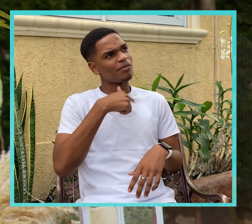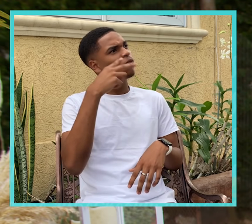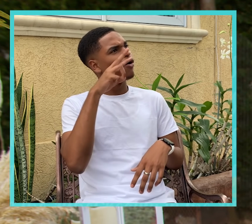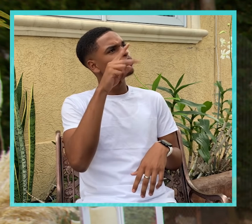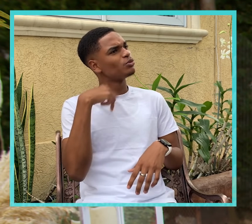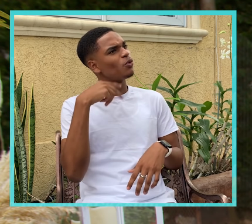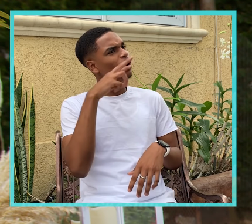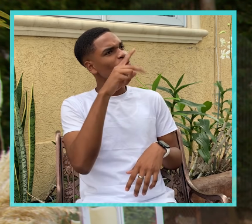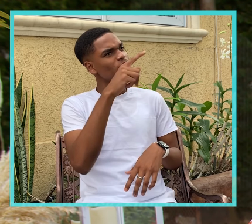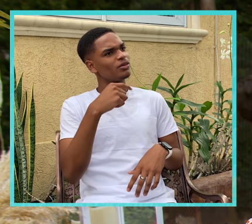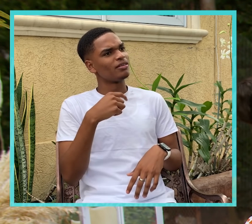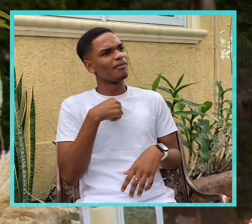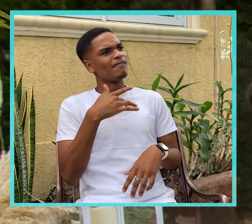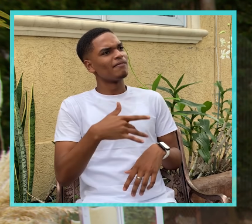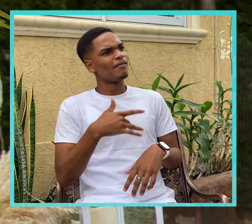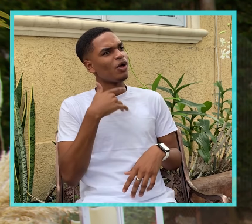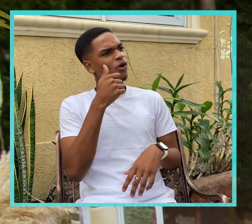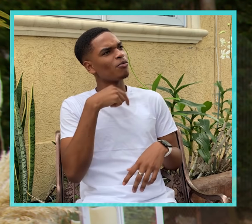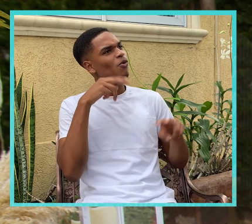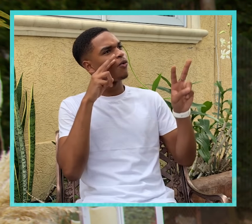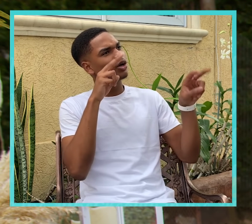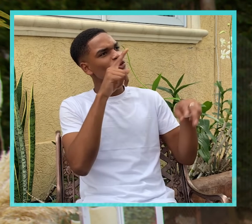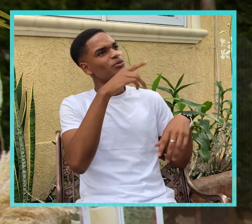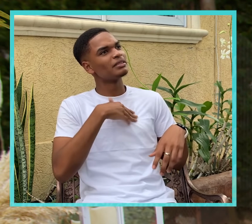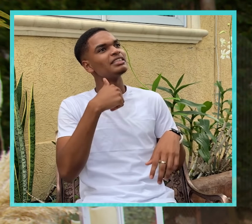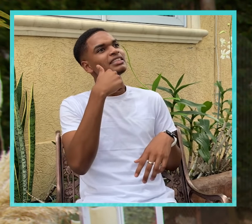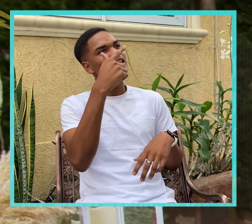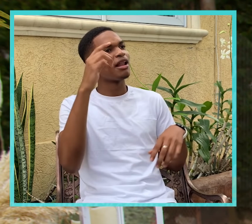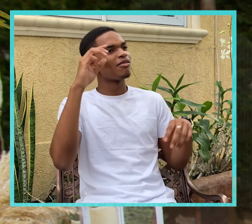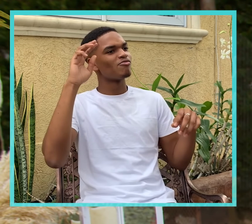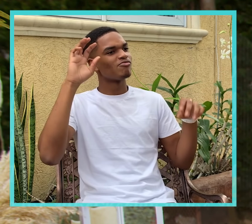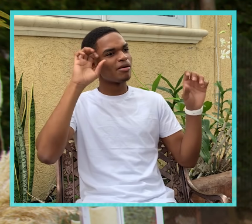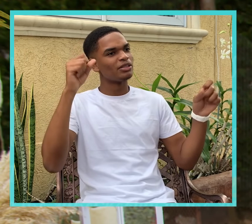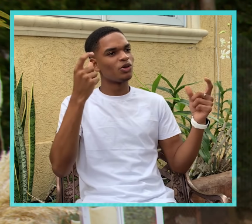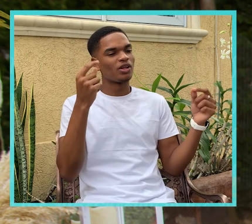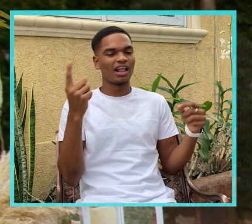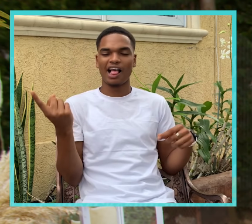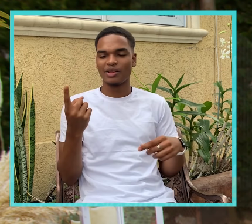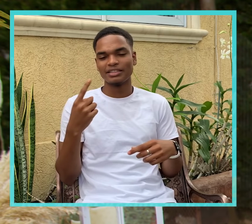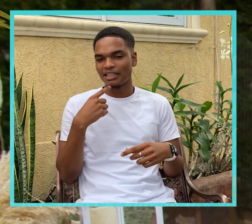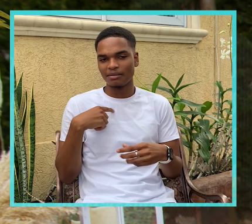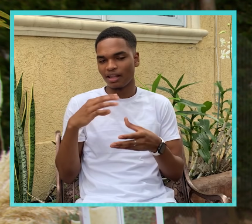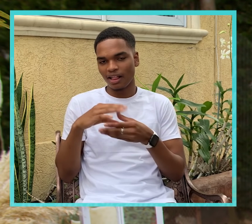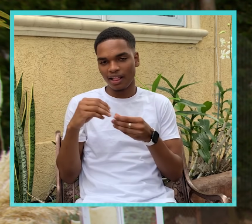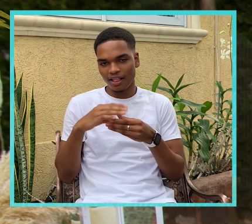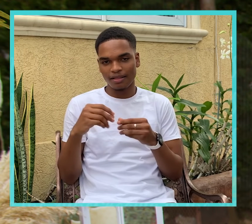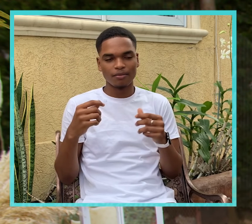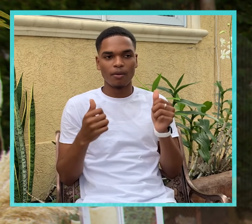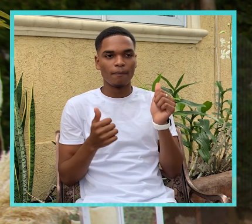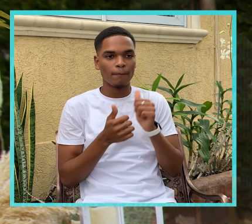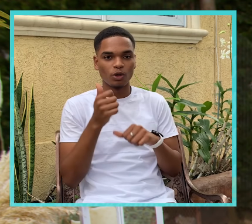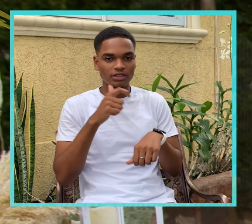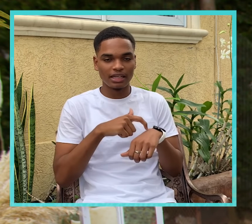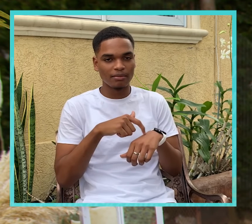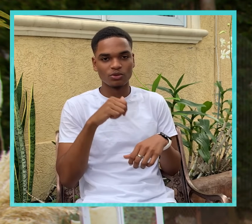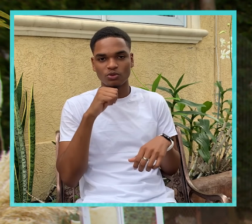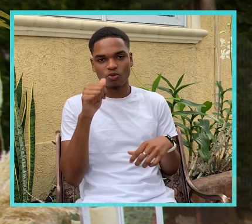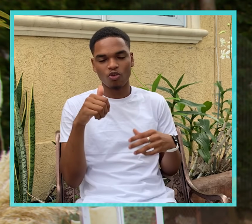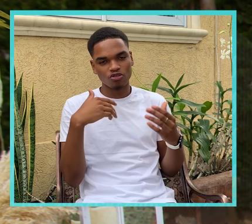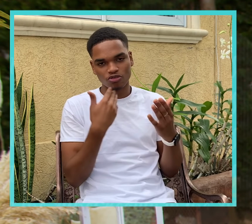news to give me the prime minister. I love that. But sometimes, most of the times, I don't reach his ears. But